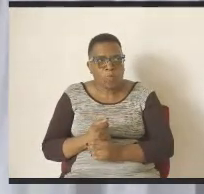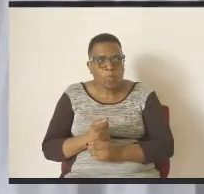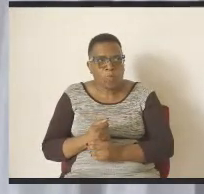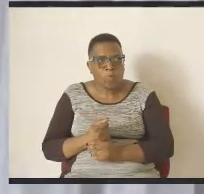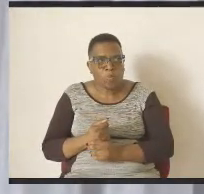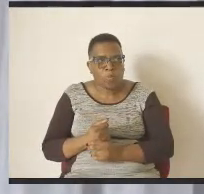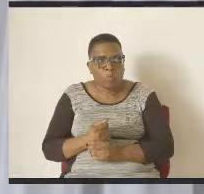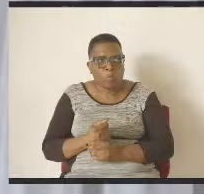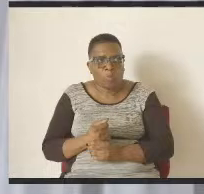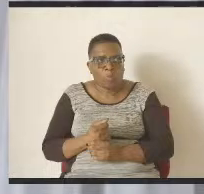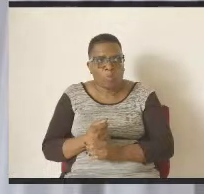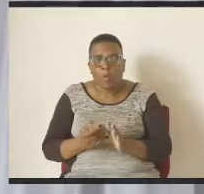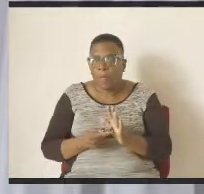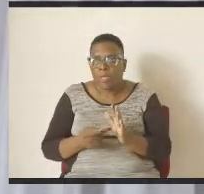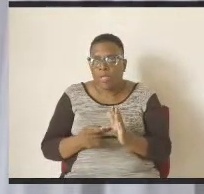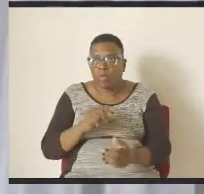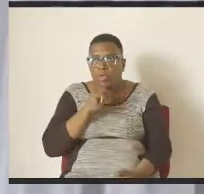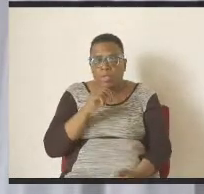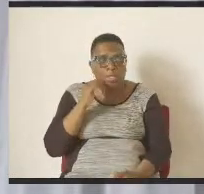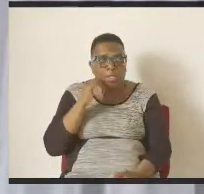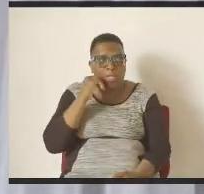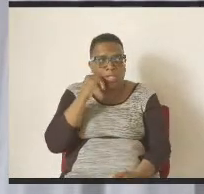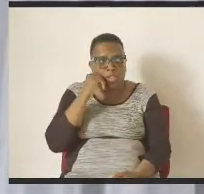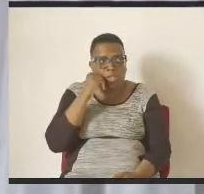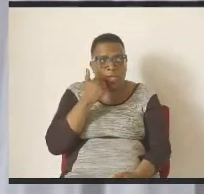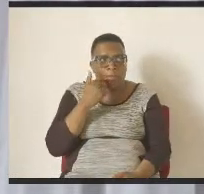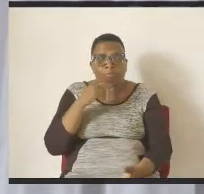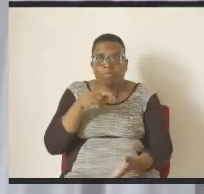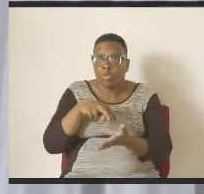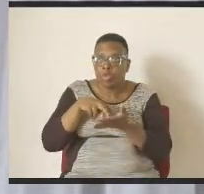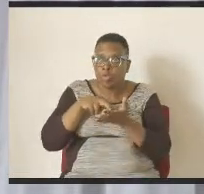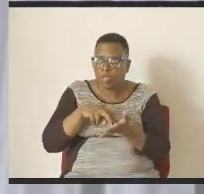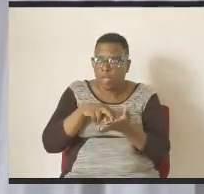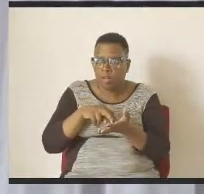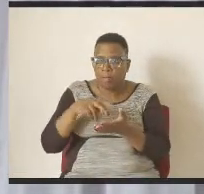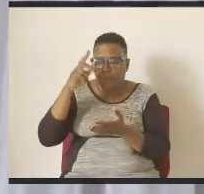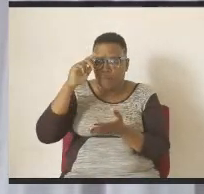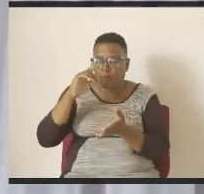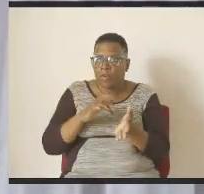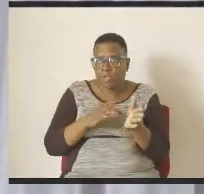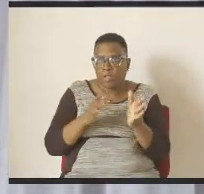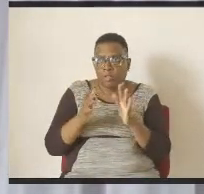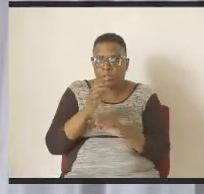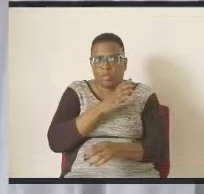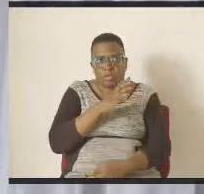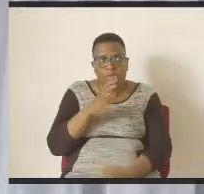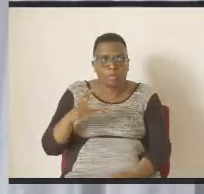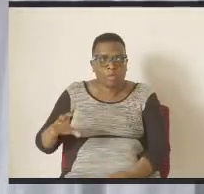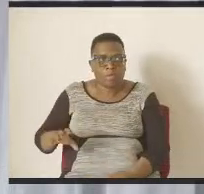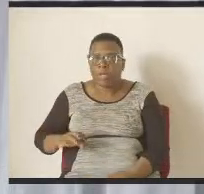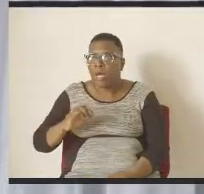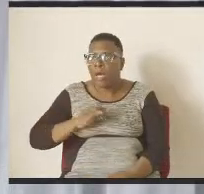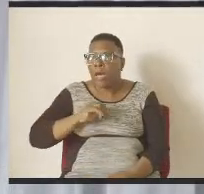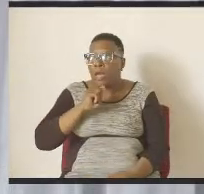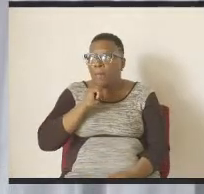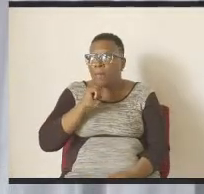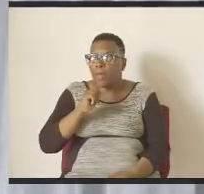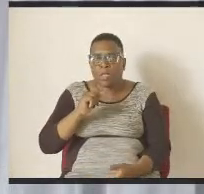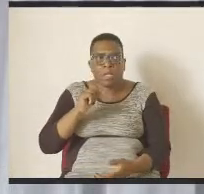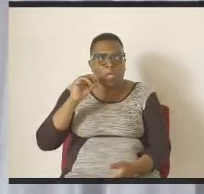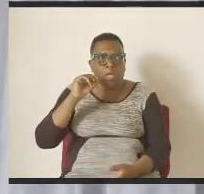But he's not ashamed. He's not ashamed to stand up for Jesus Christ. I am not ashamed of the gospel, he